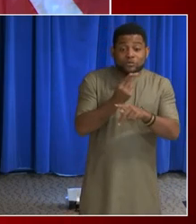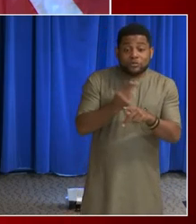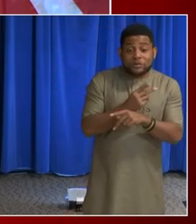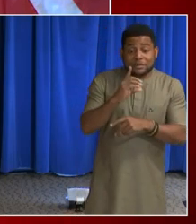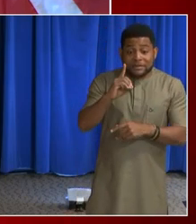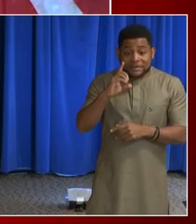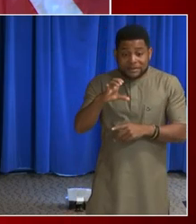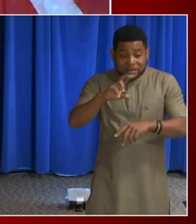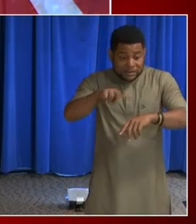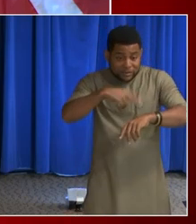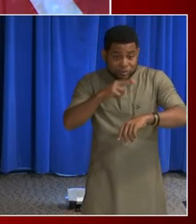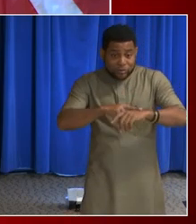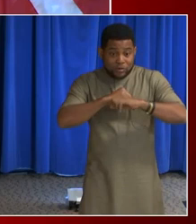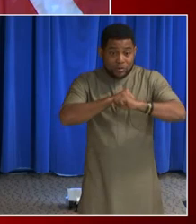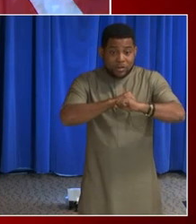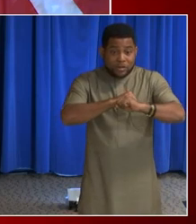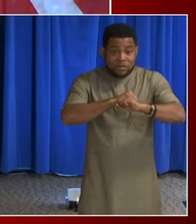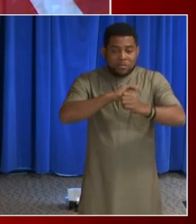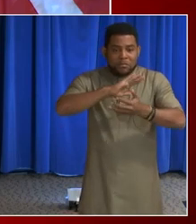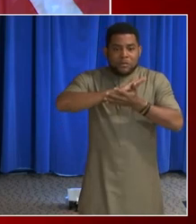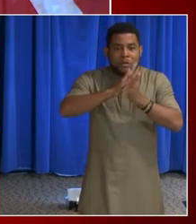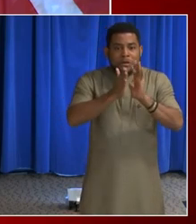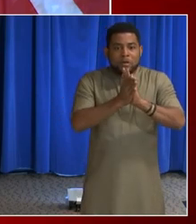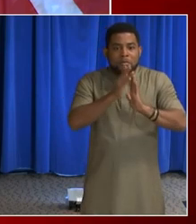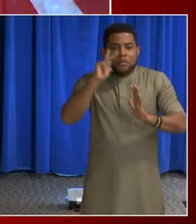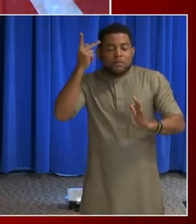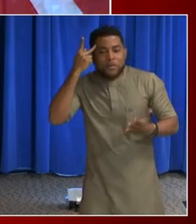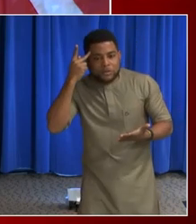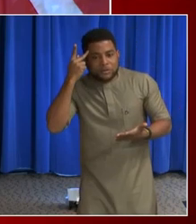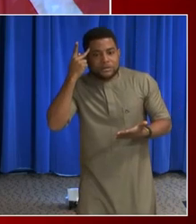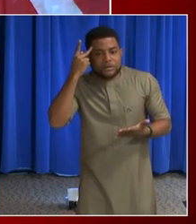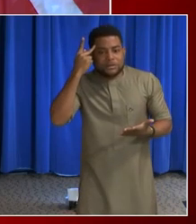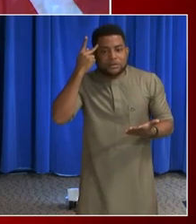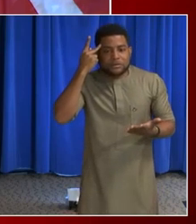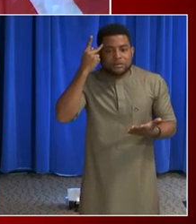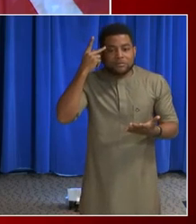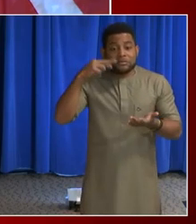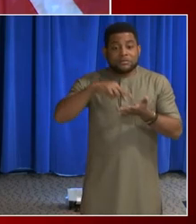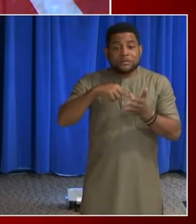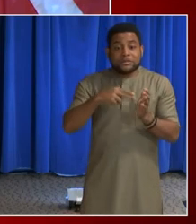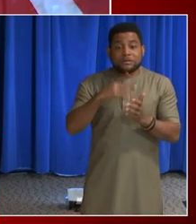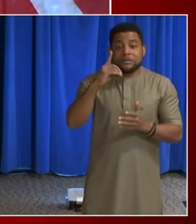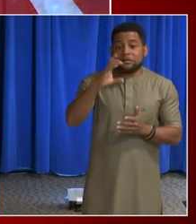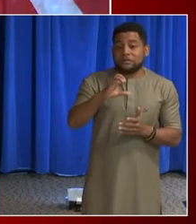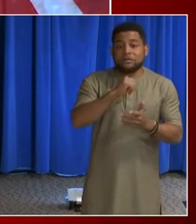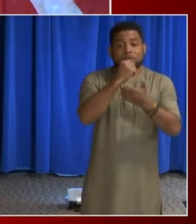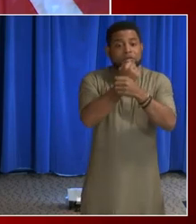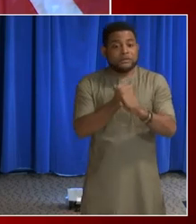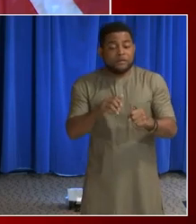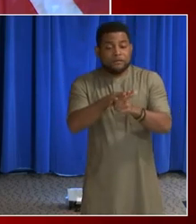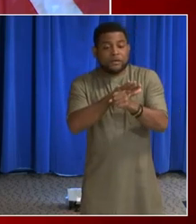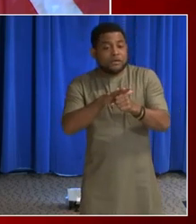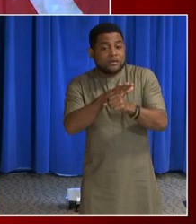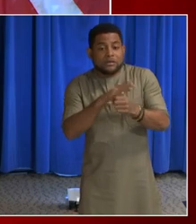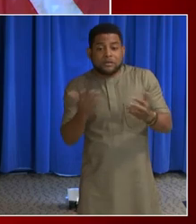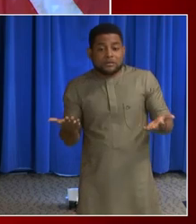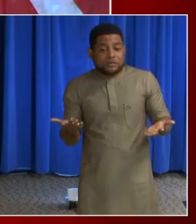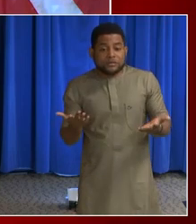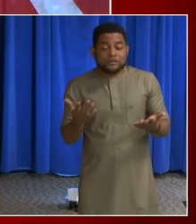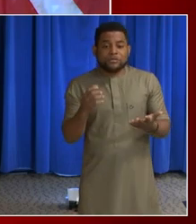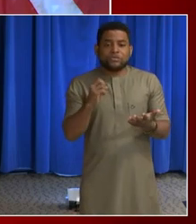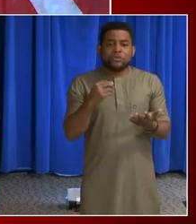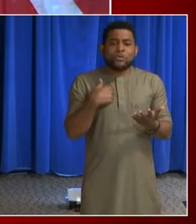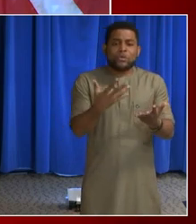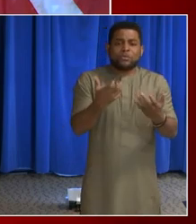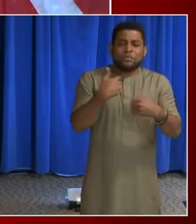politicized, that puts the district in unsafe territory. So we want to continue to work with the Department